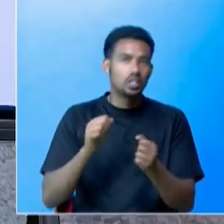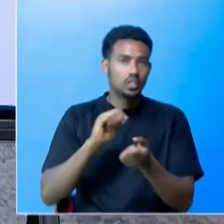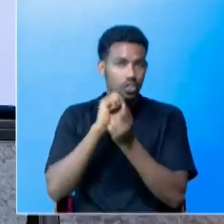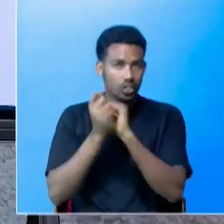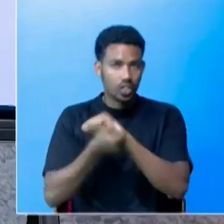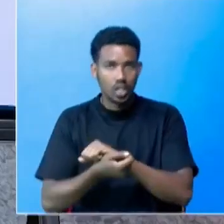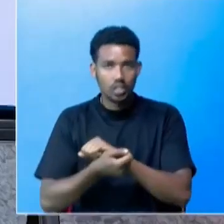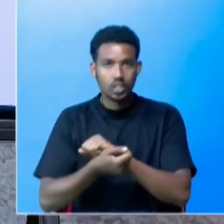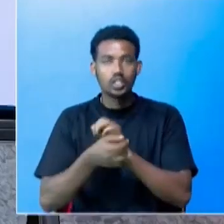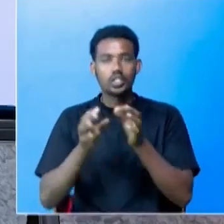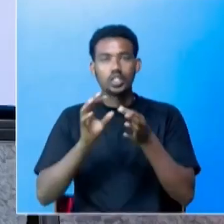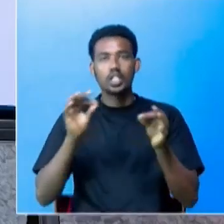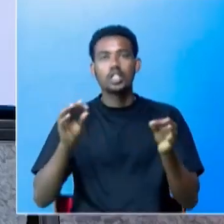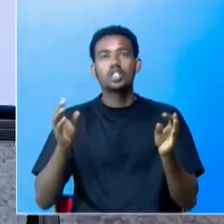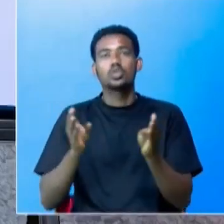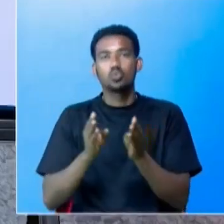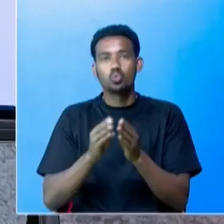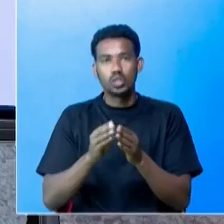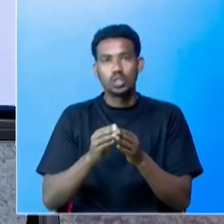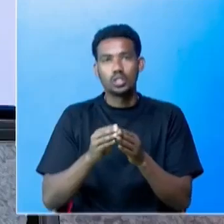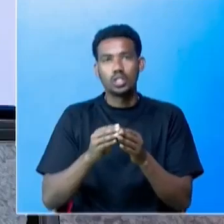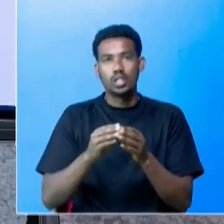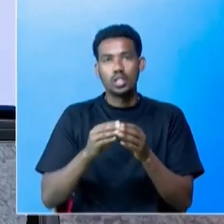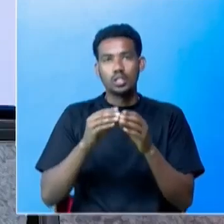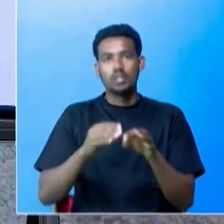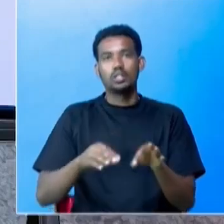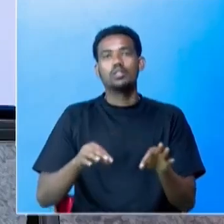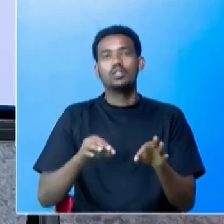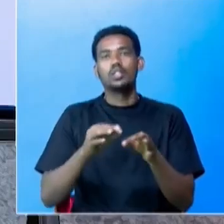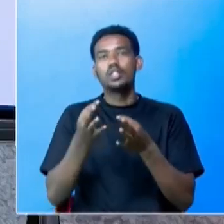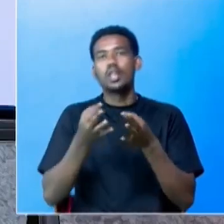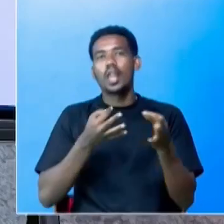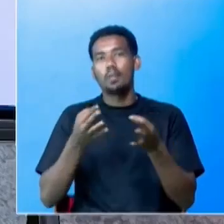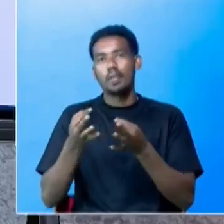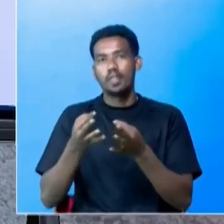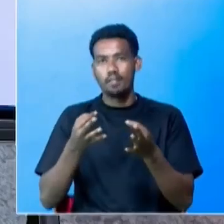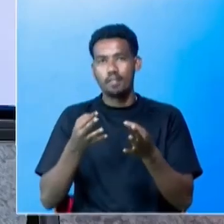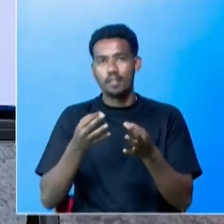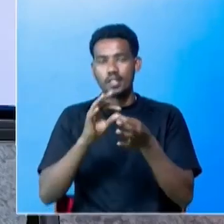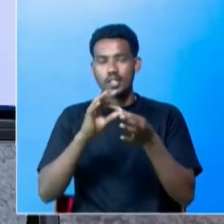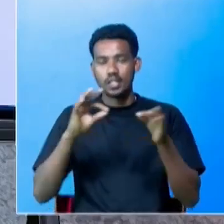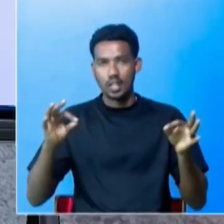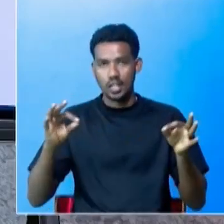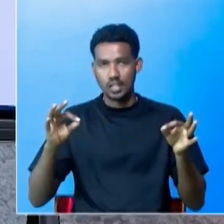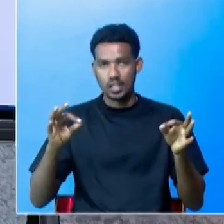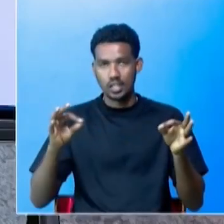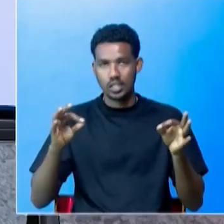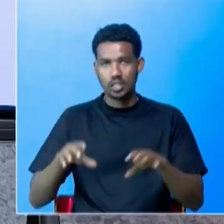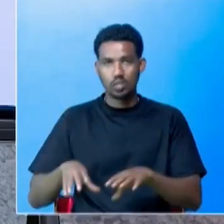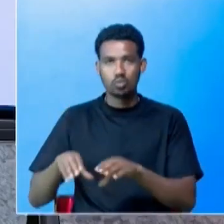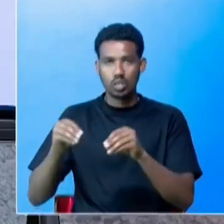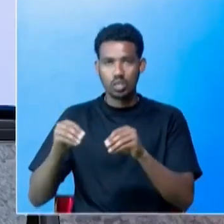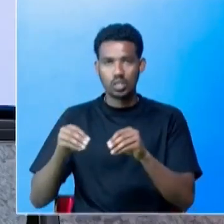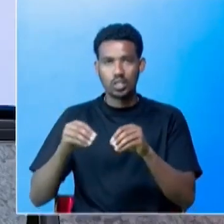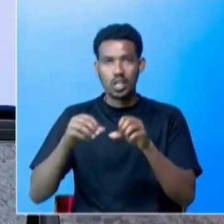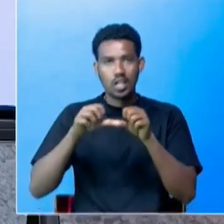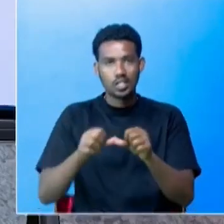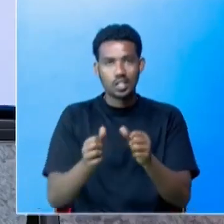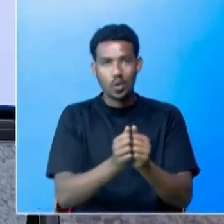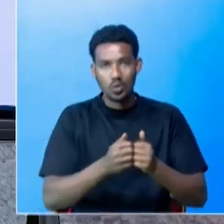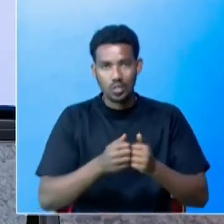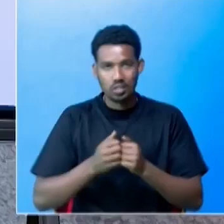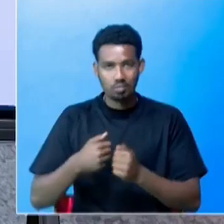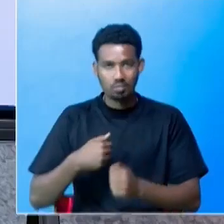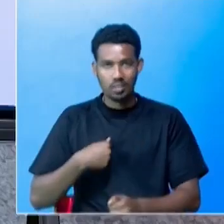change sentences with descriptive sentence. Students, stay with me and also don't forget to